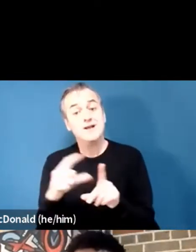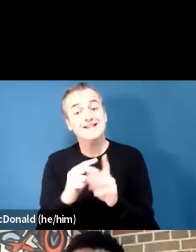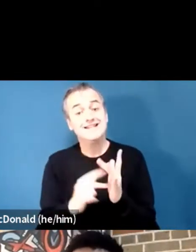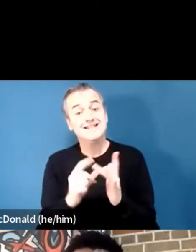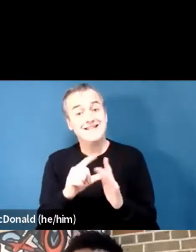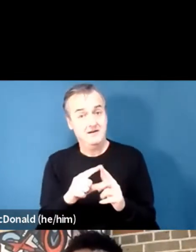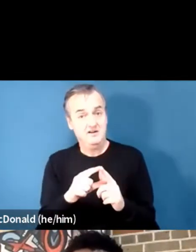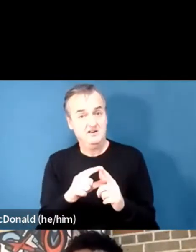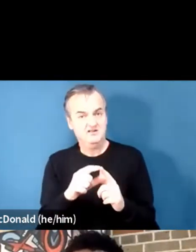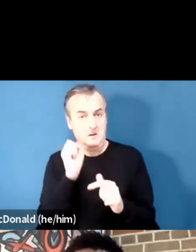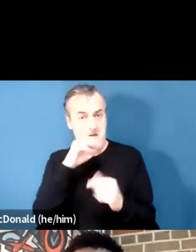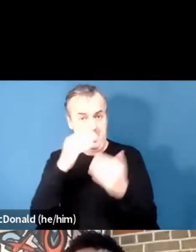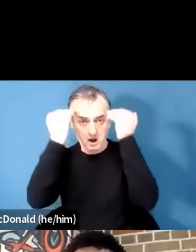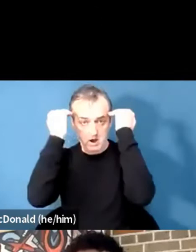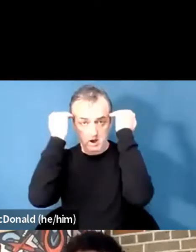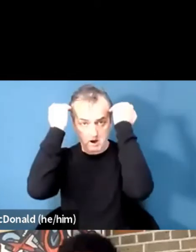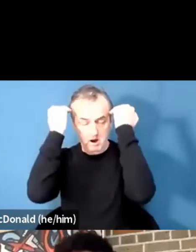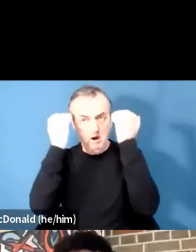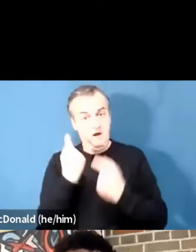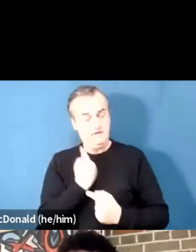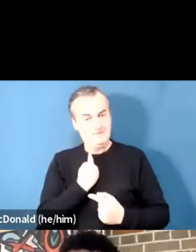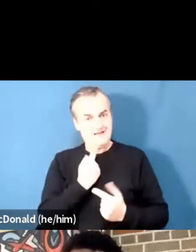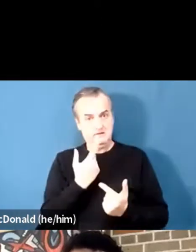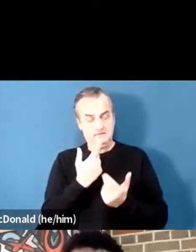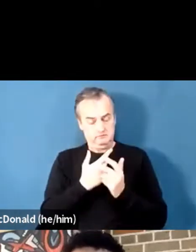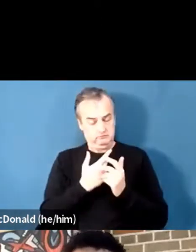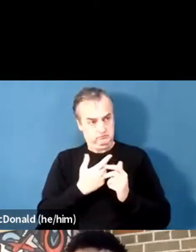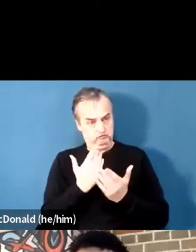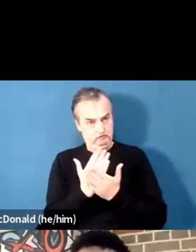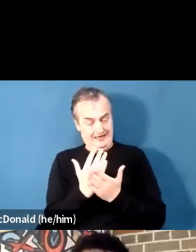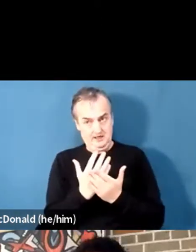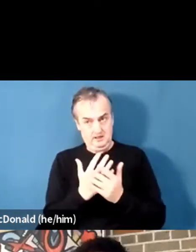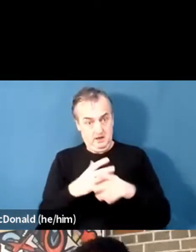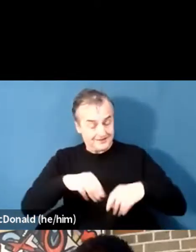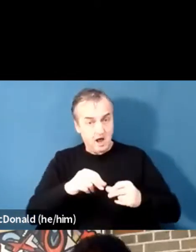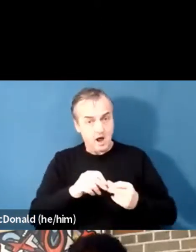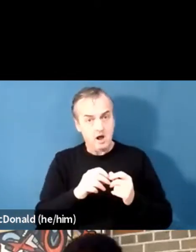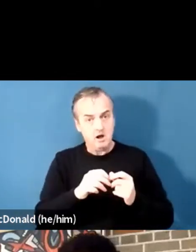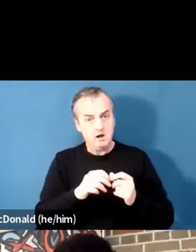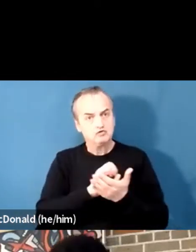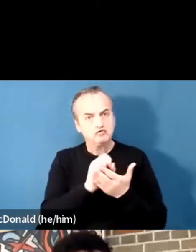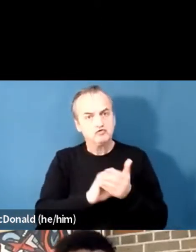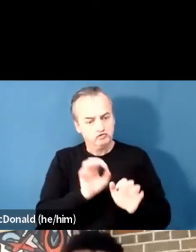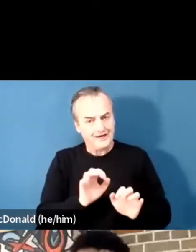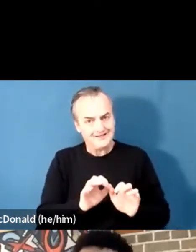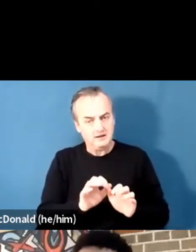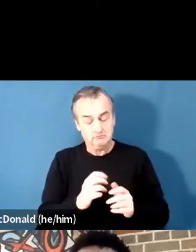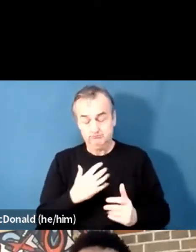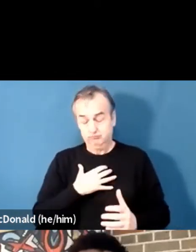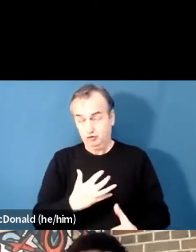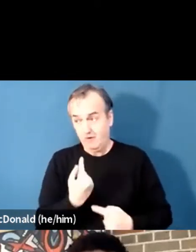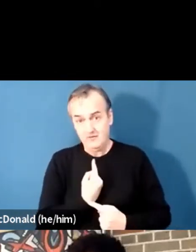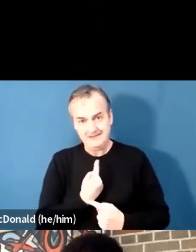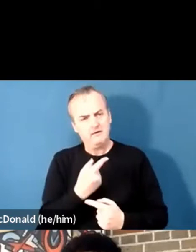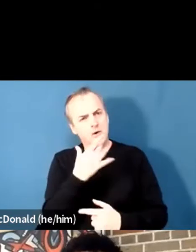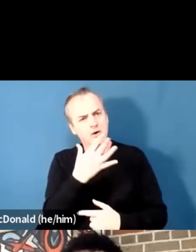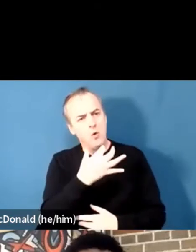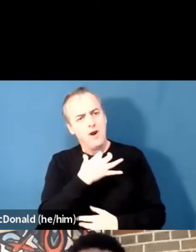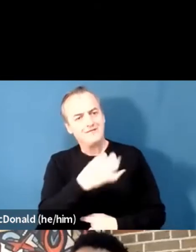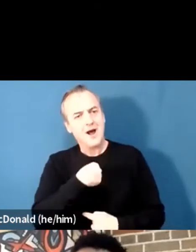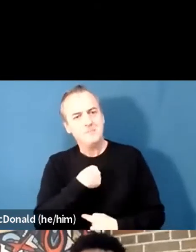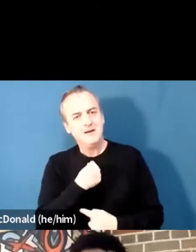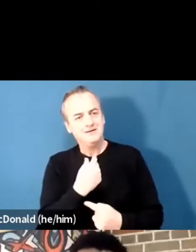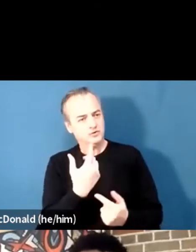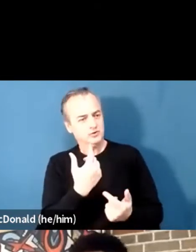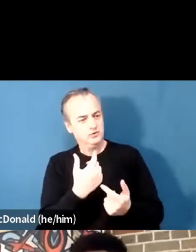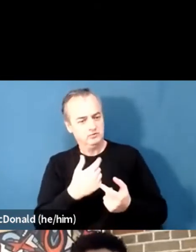me the big gulf was going into writing at all. I think once I started writing with you guys and you invited me in to write a play, which